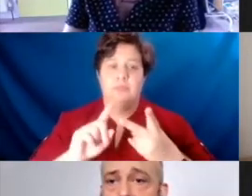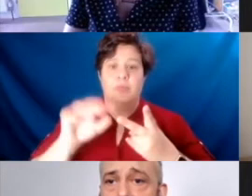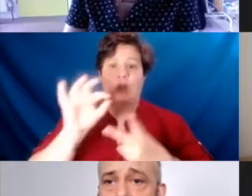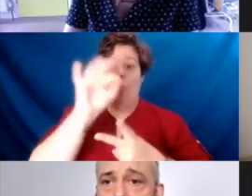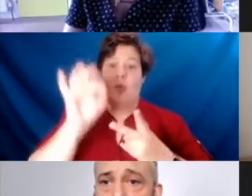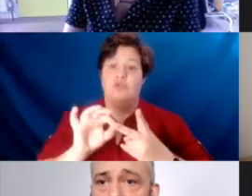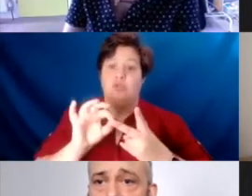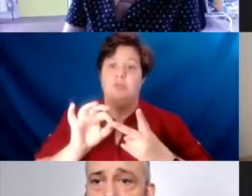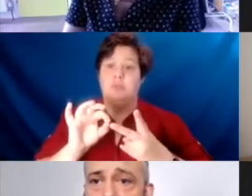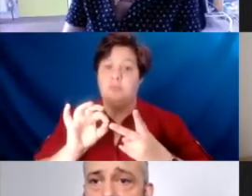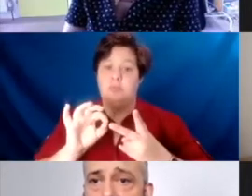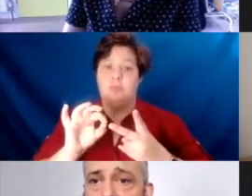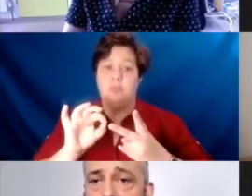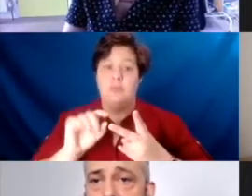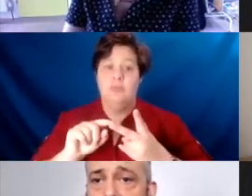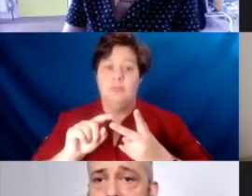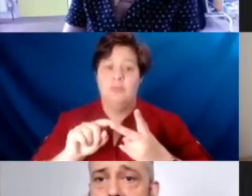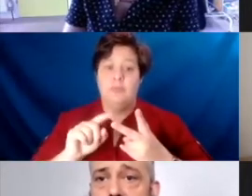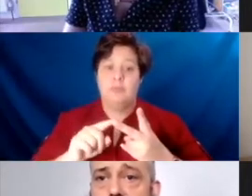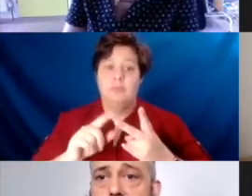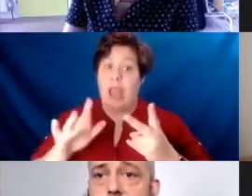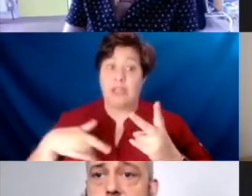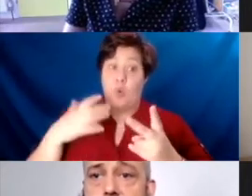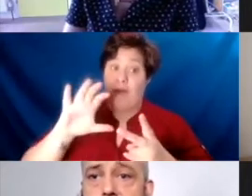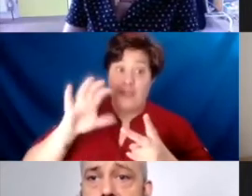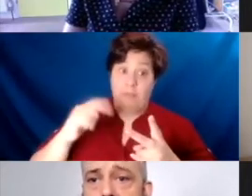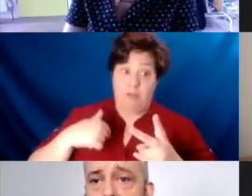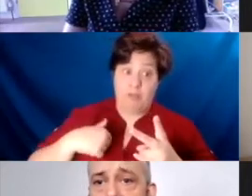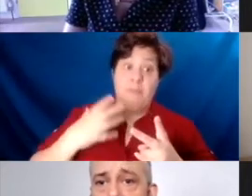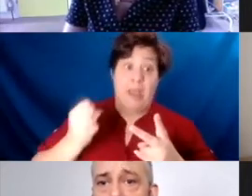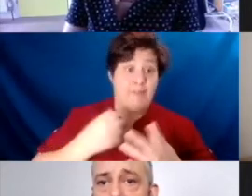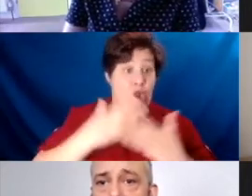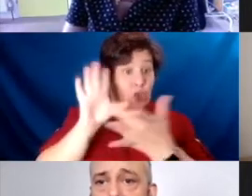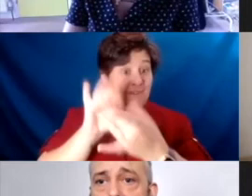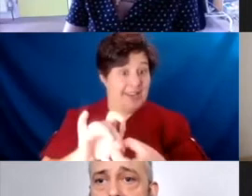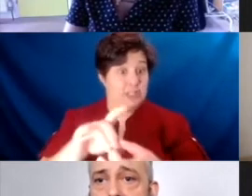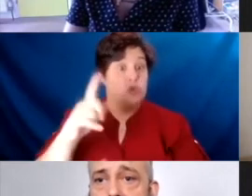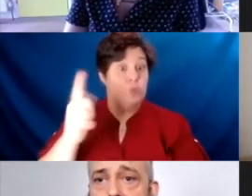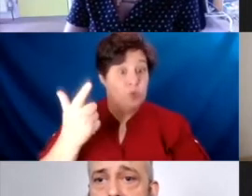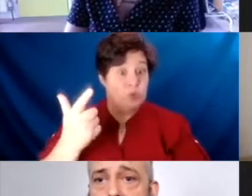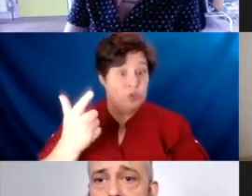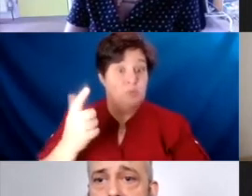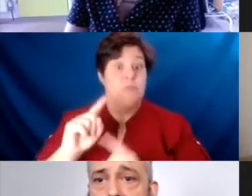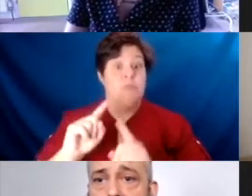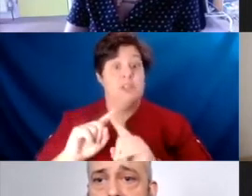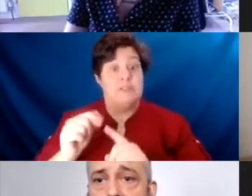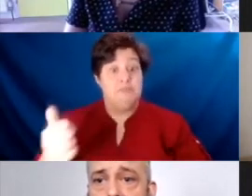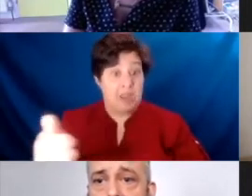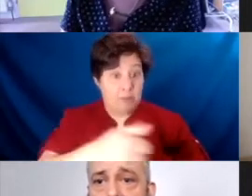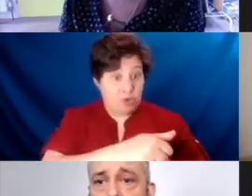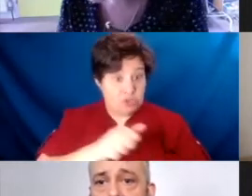if I don't live in the borough, but I have a lot of ties to it in different neighborhoods,